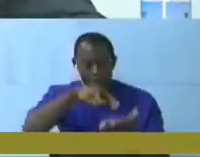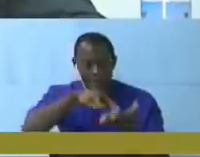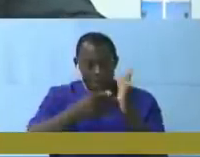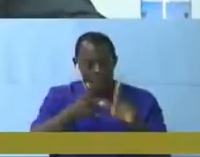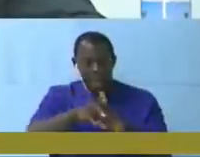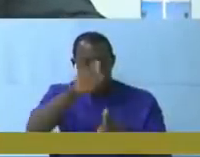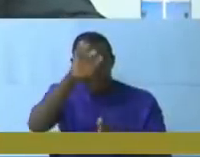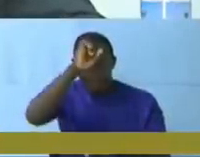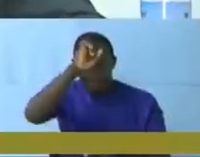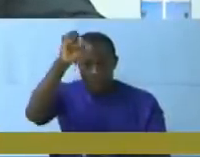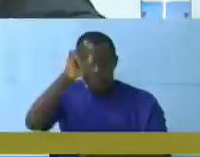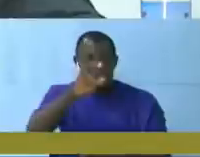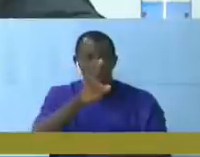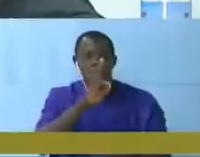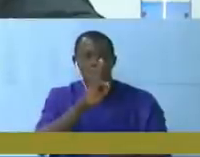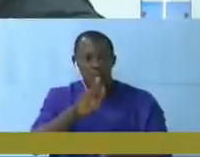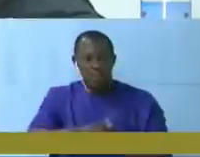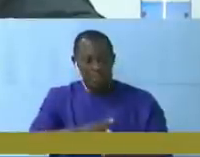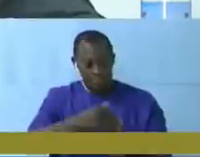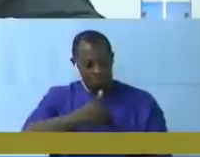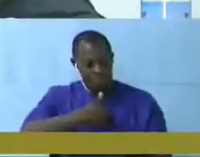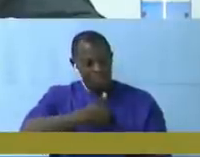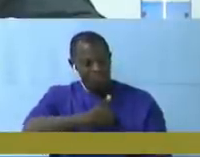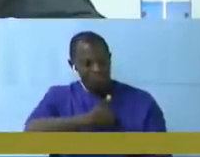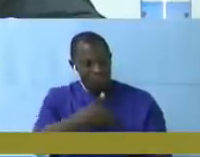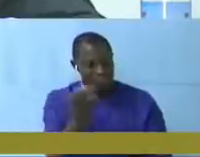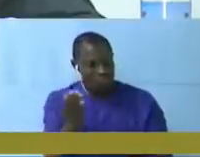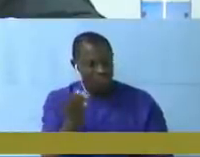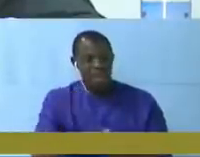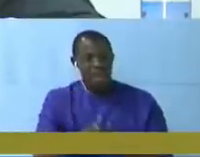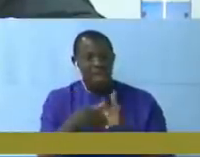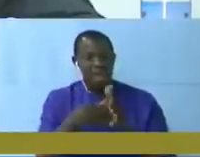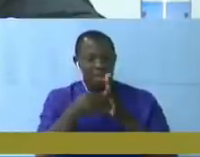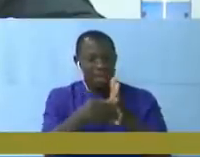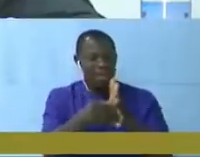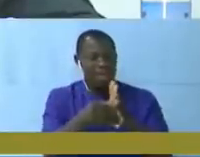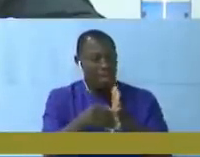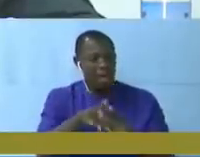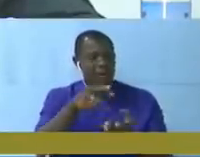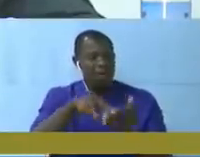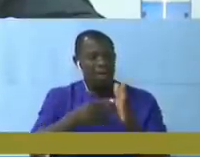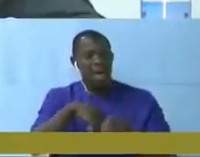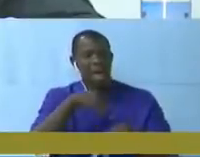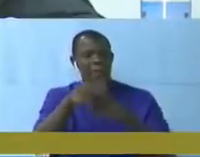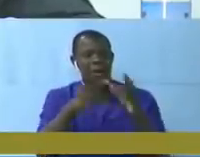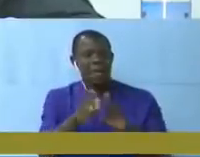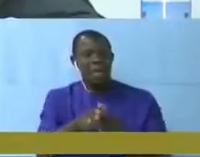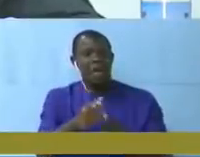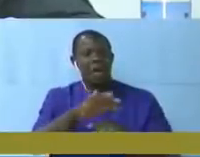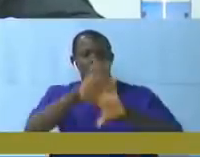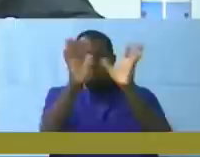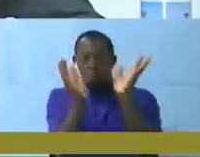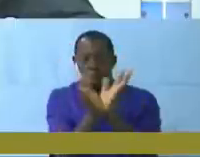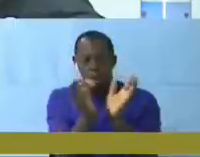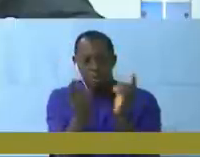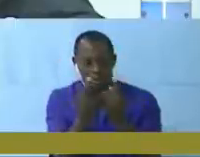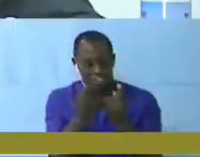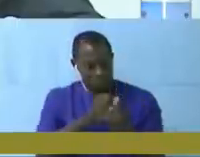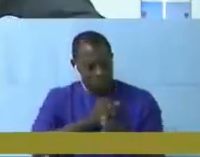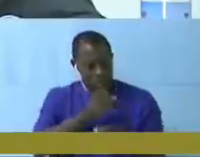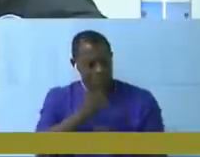Why, who was a monarch of all things he surveyed. This is an